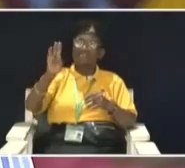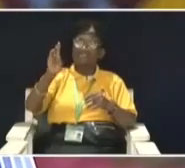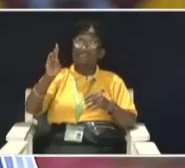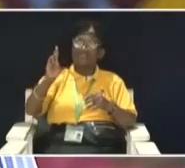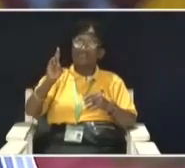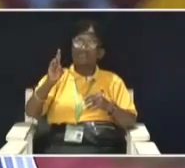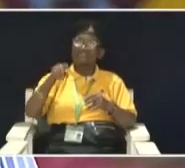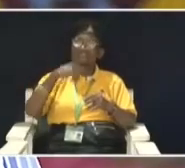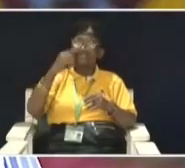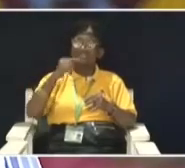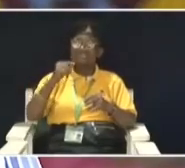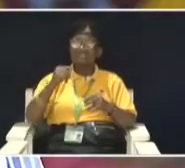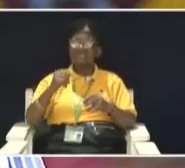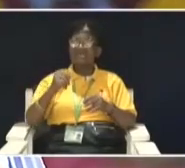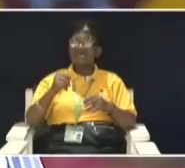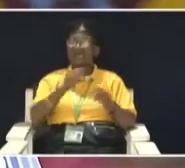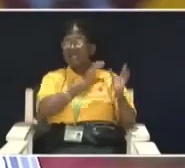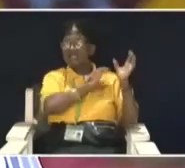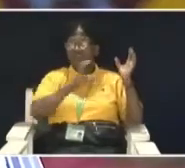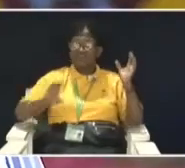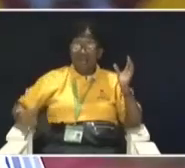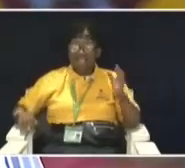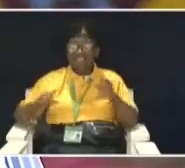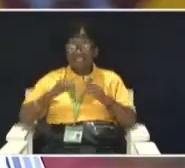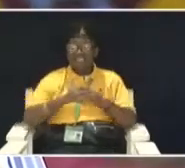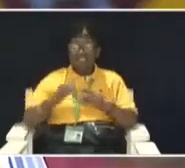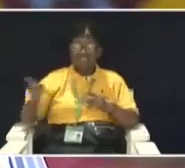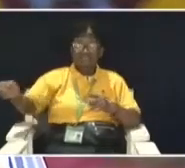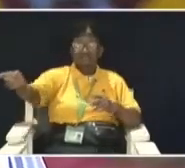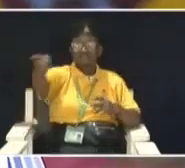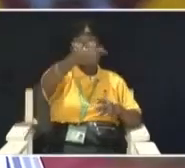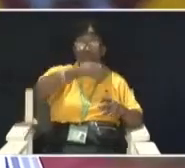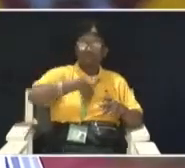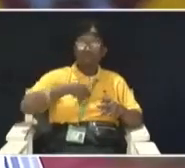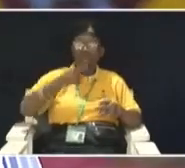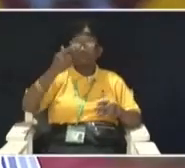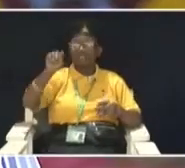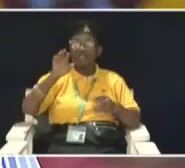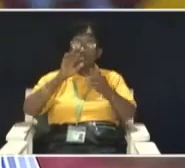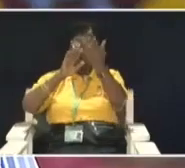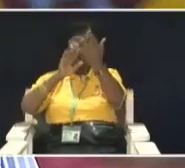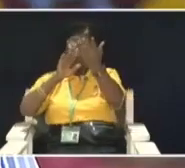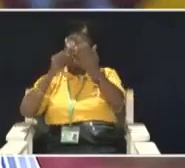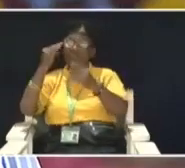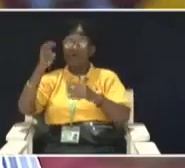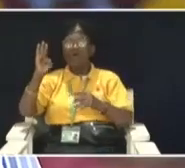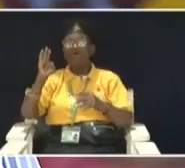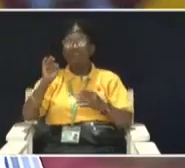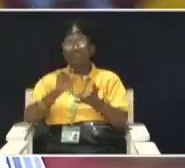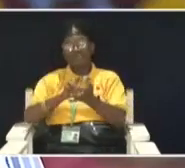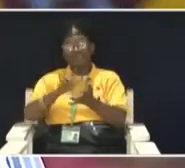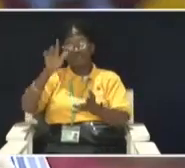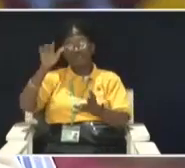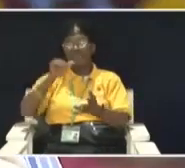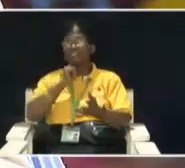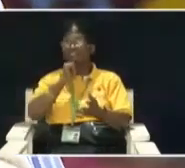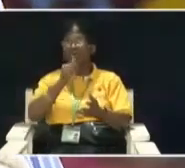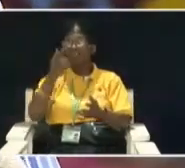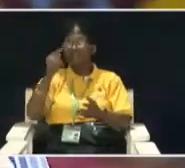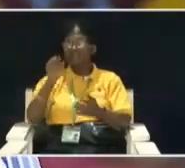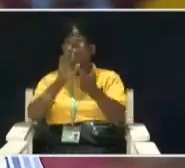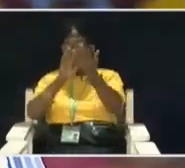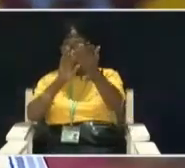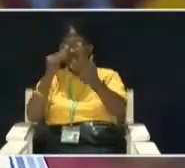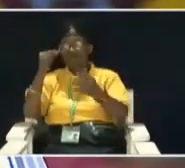you, the hope of glory, not the hope of shame. If there's anything in